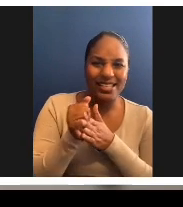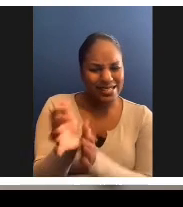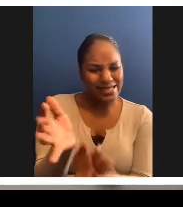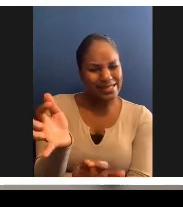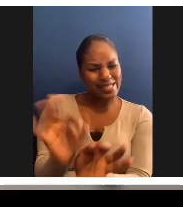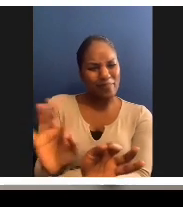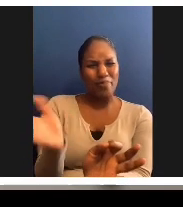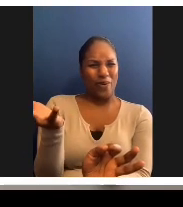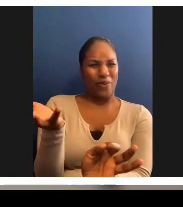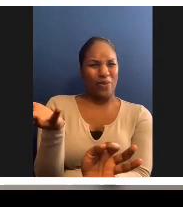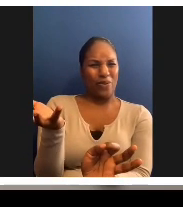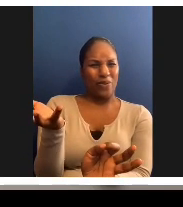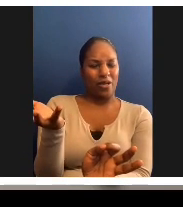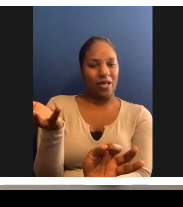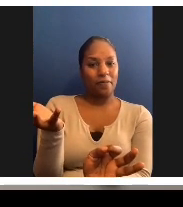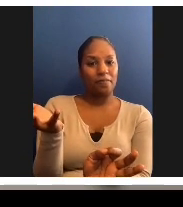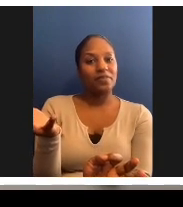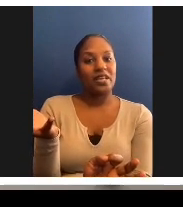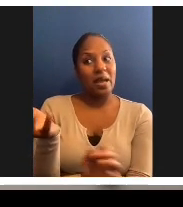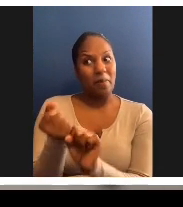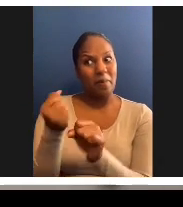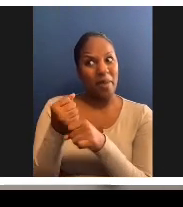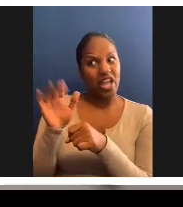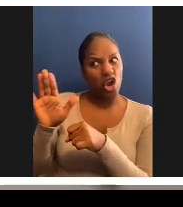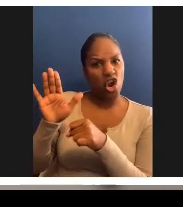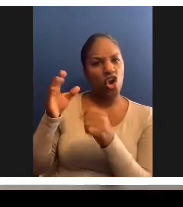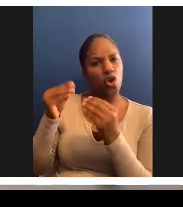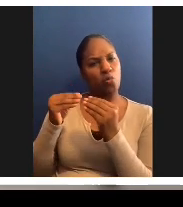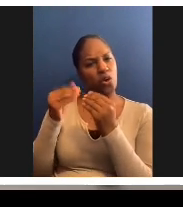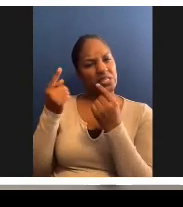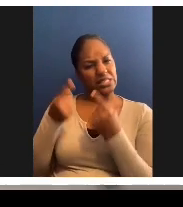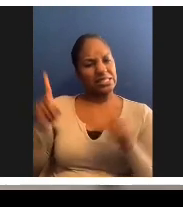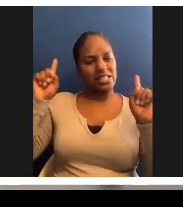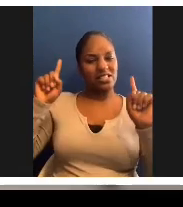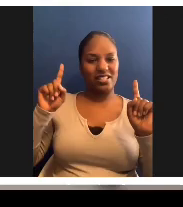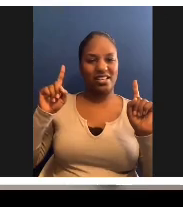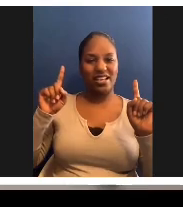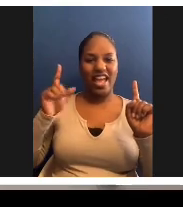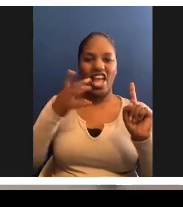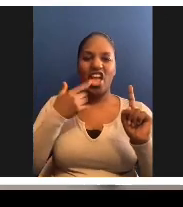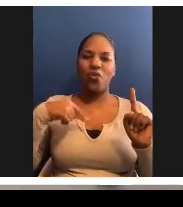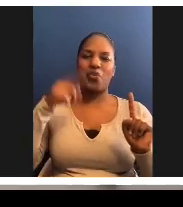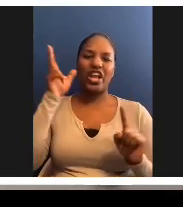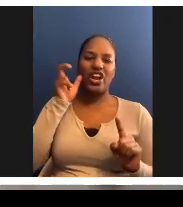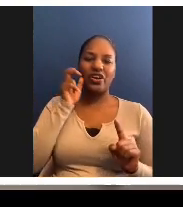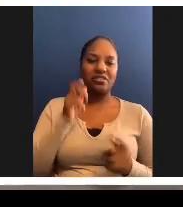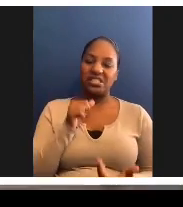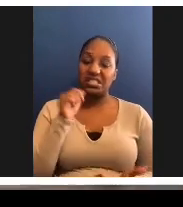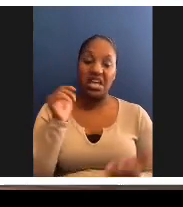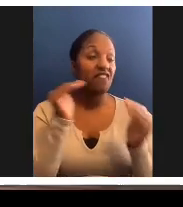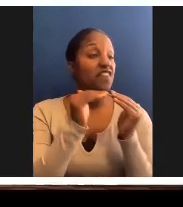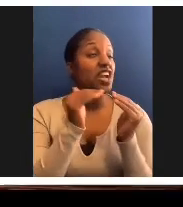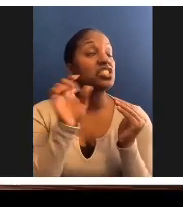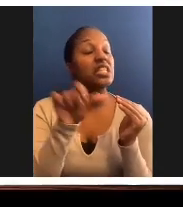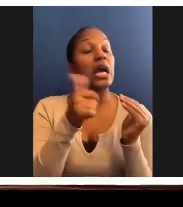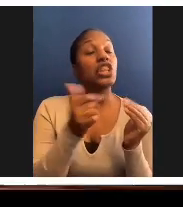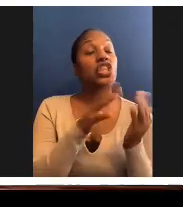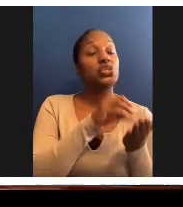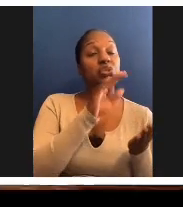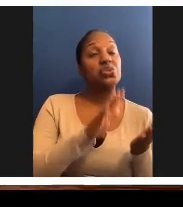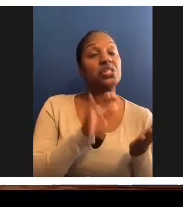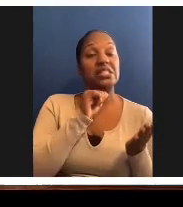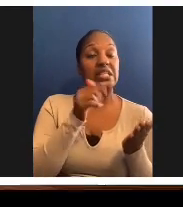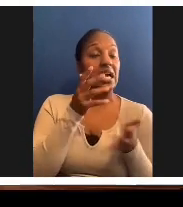simple that would make her successful. We've heard phrases like, it's not fair to the other students who aren't